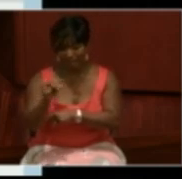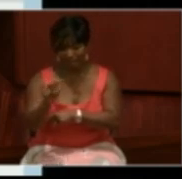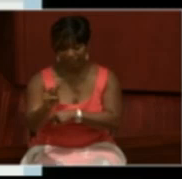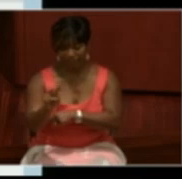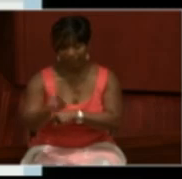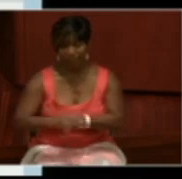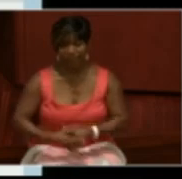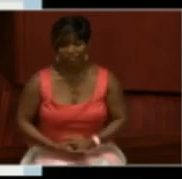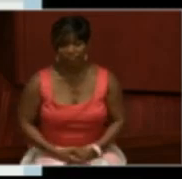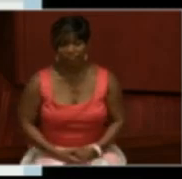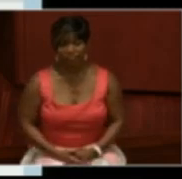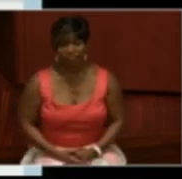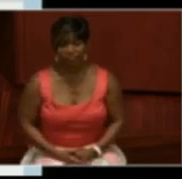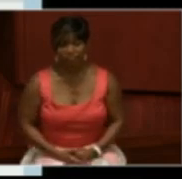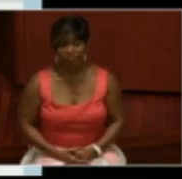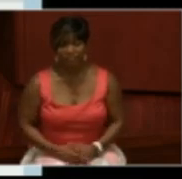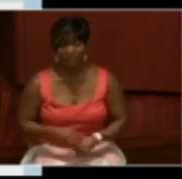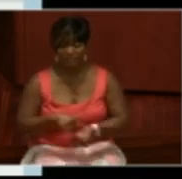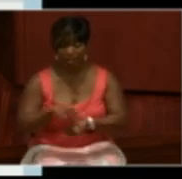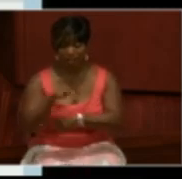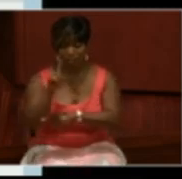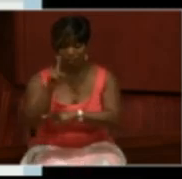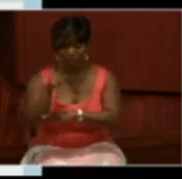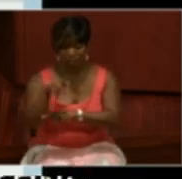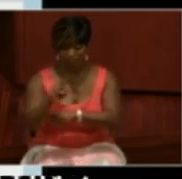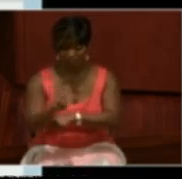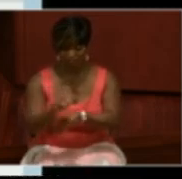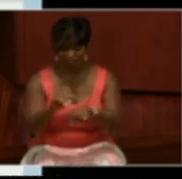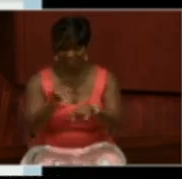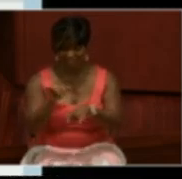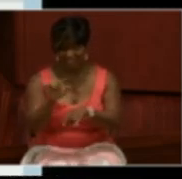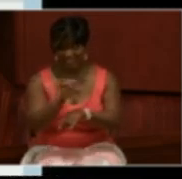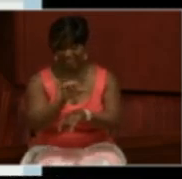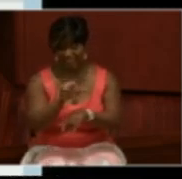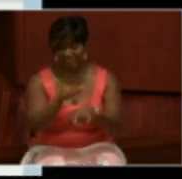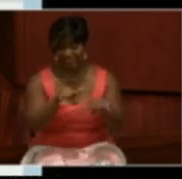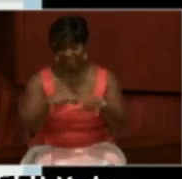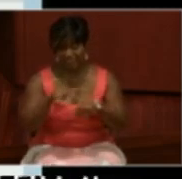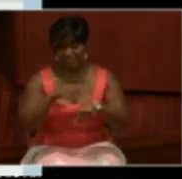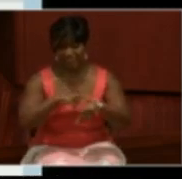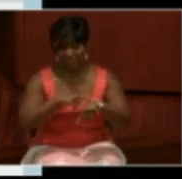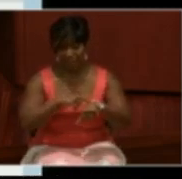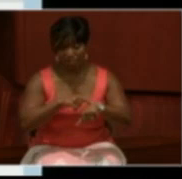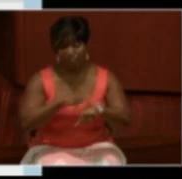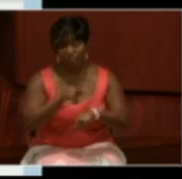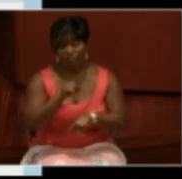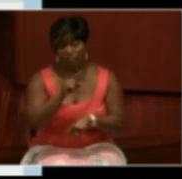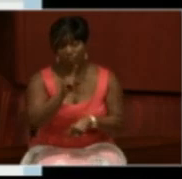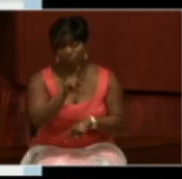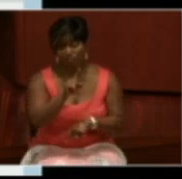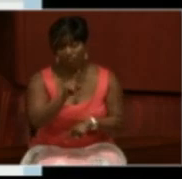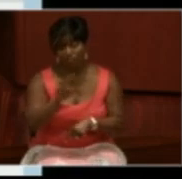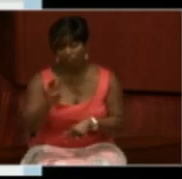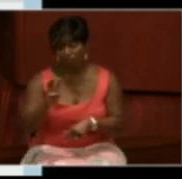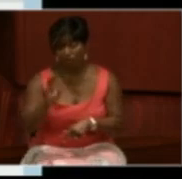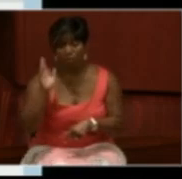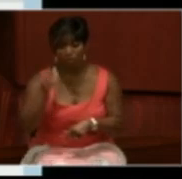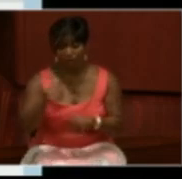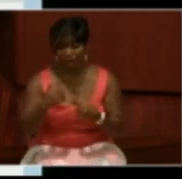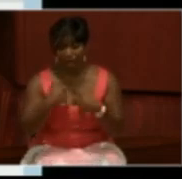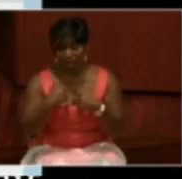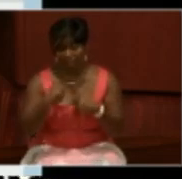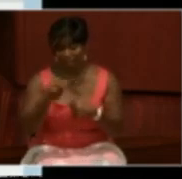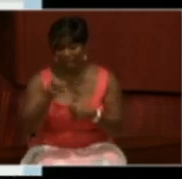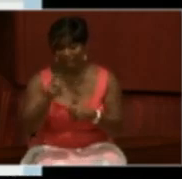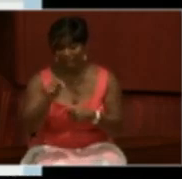NARA.gov. At 1 p.m. Eastern Standard Time to 4 p.m., we will have a hotline open for those people